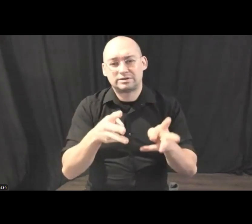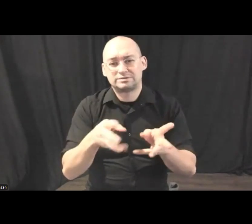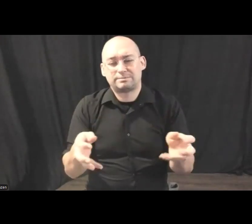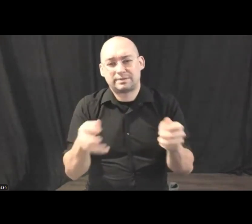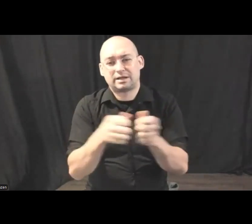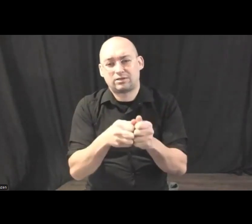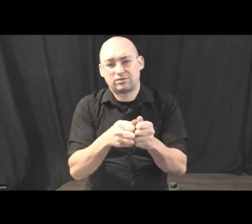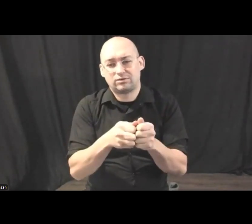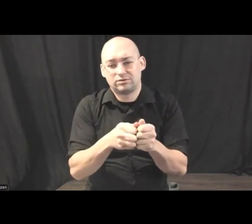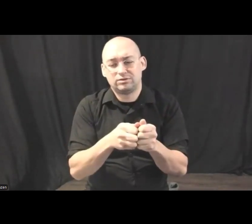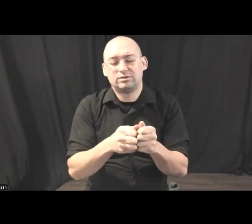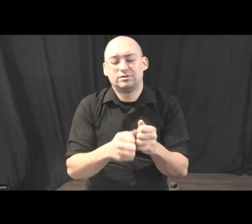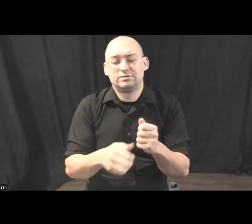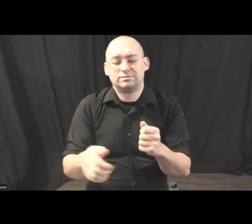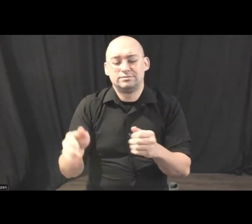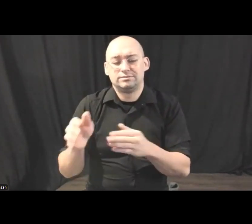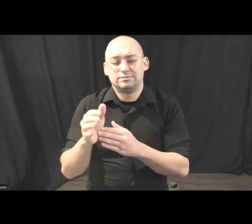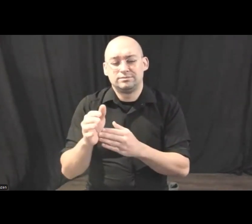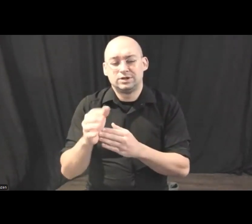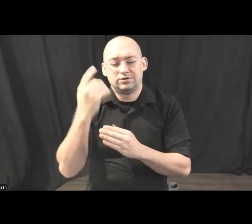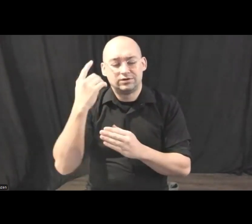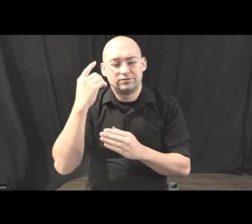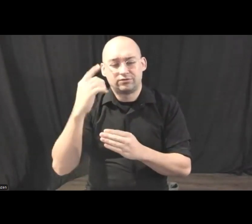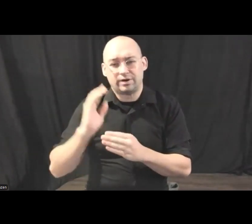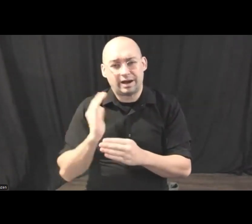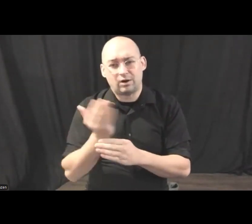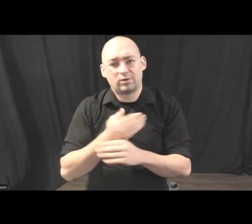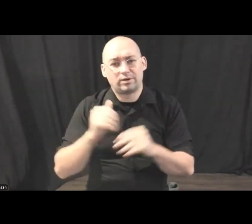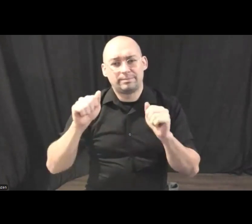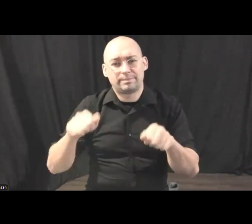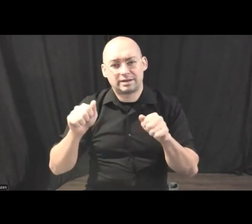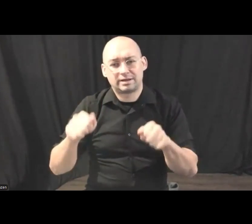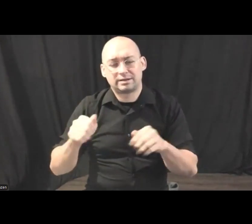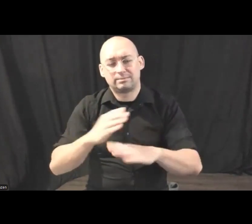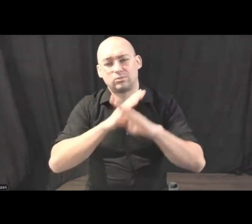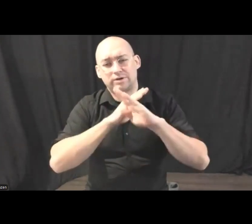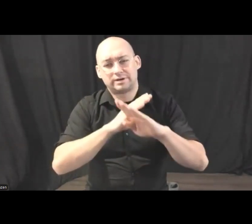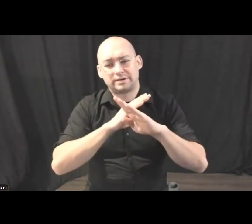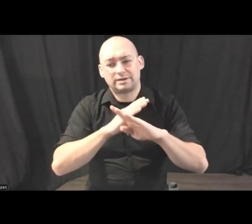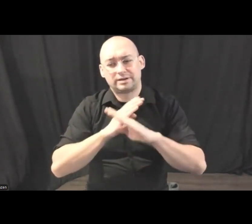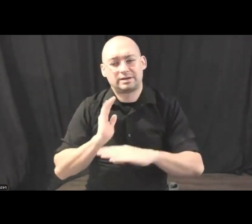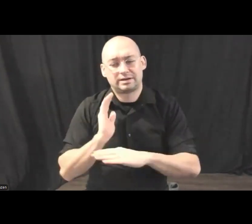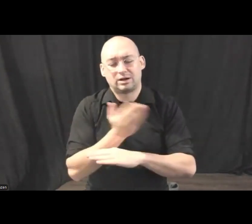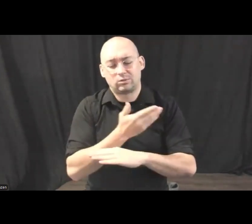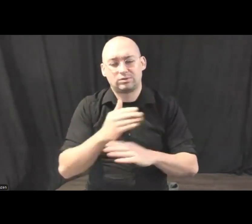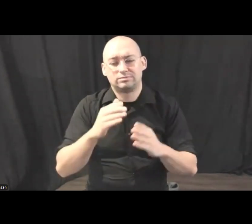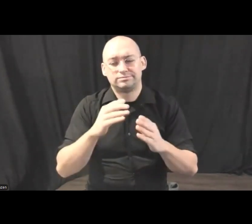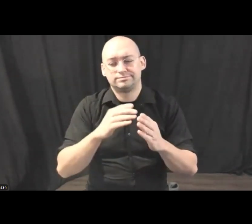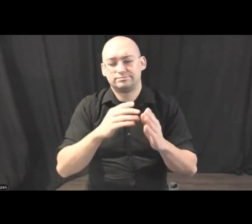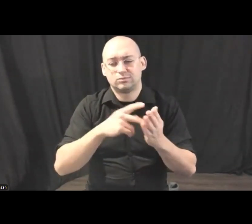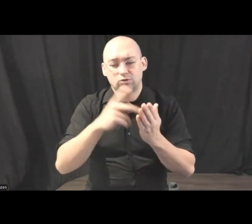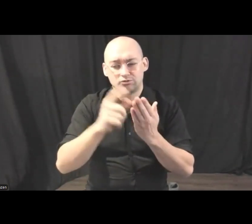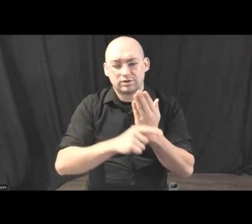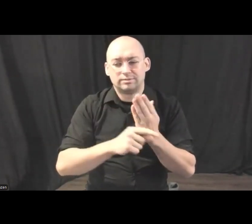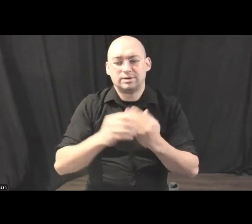what's coming and be prepared for our ability to protect our progress and make more together. So I'm appreciative of those partnerships. I